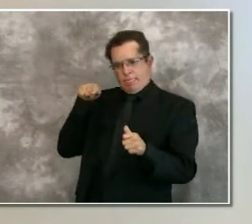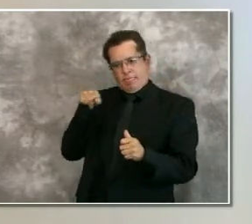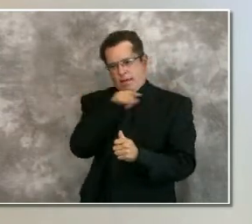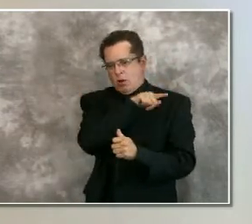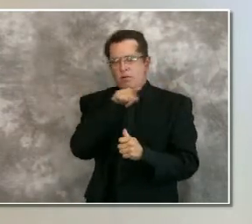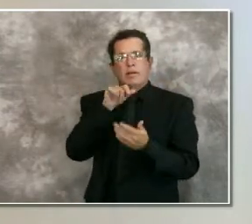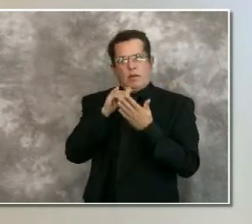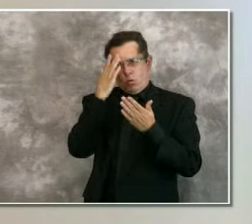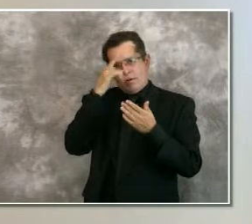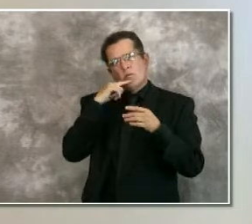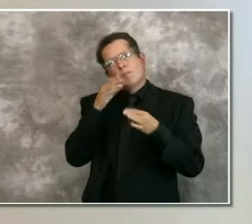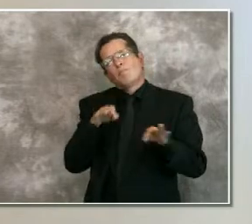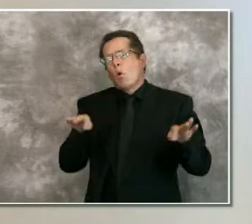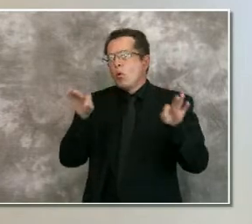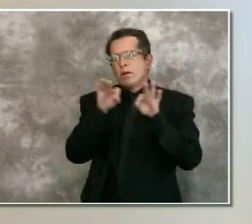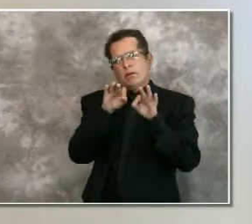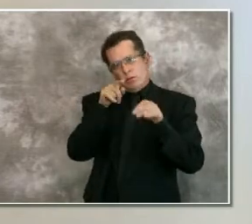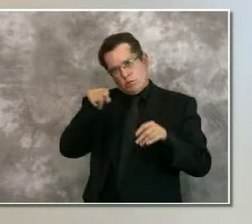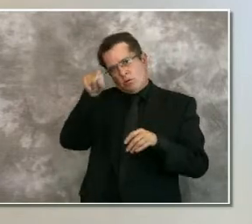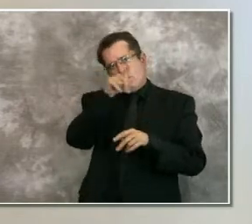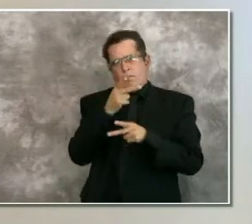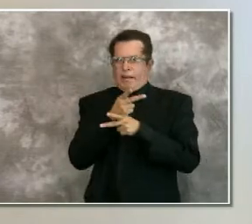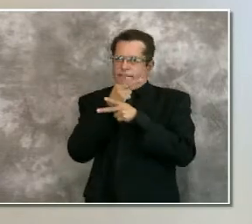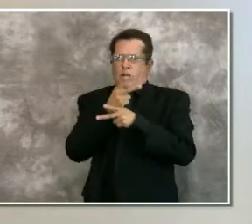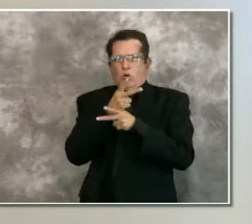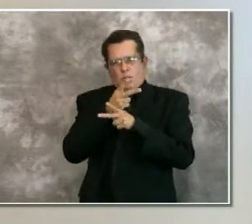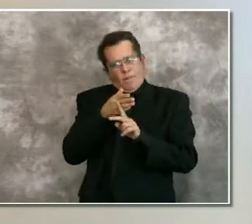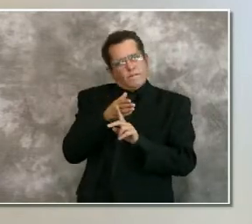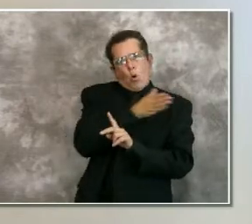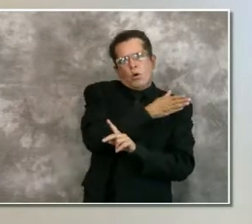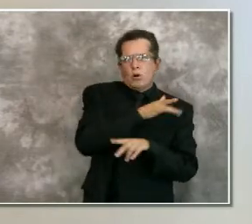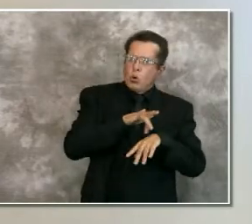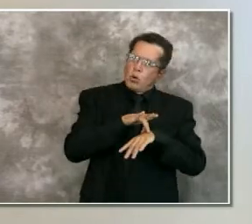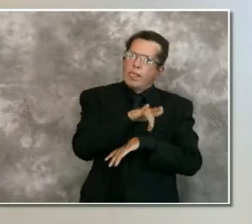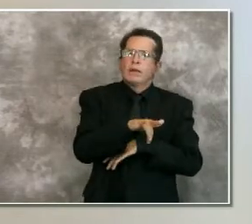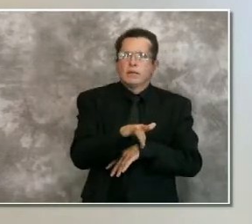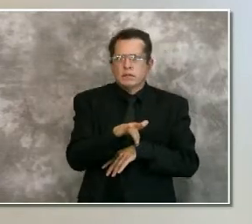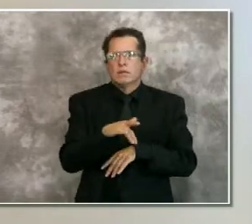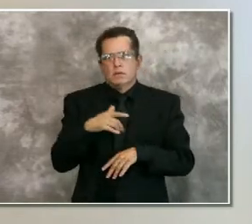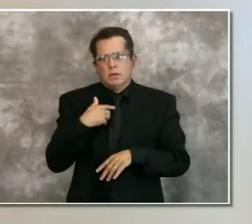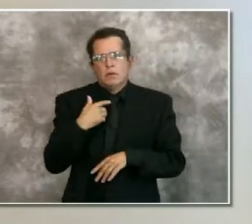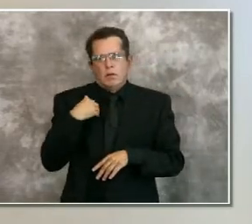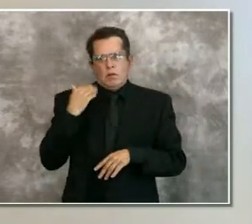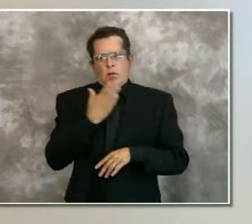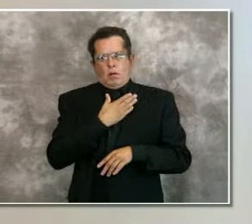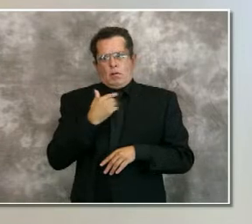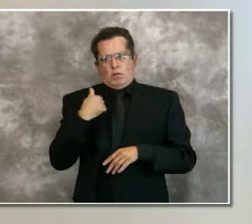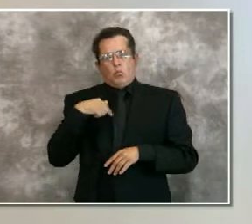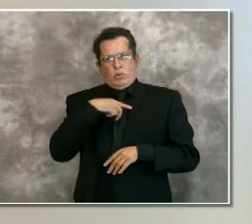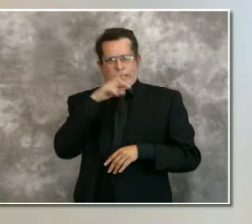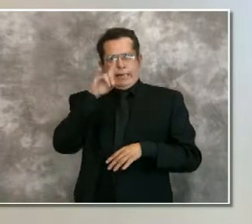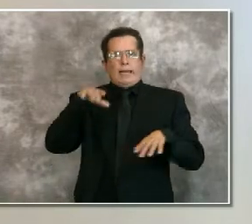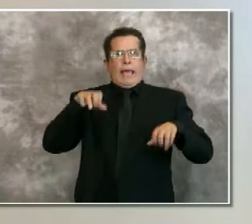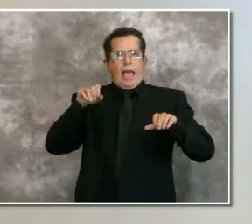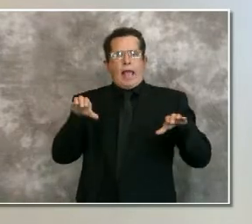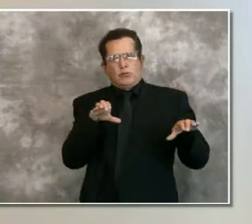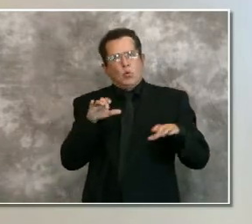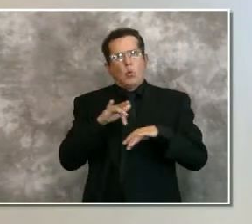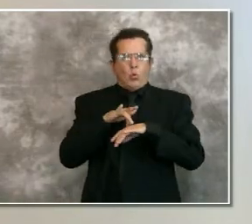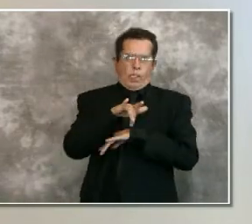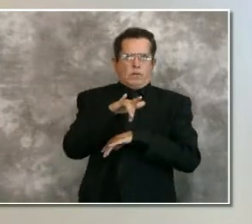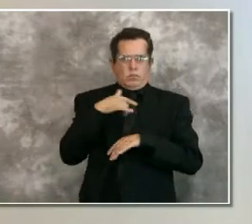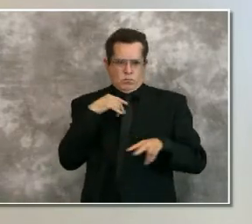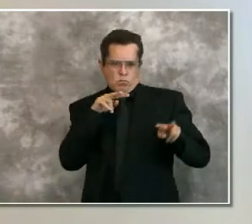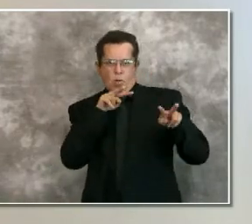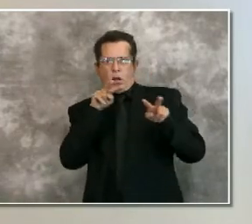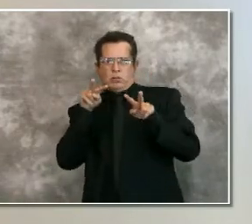it is imperative that you have to take action early. At the outset of our coronavirus response, we took significant action early, and we were a